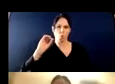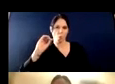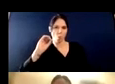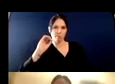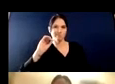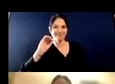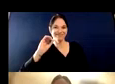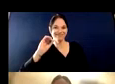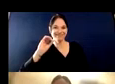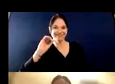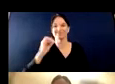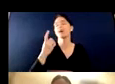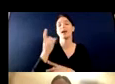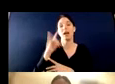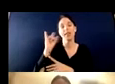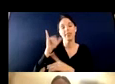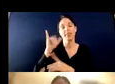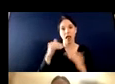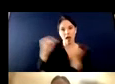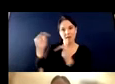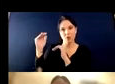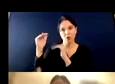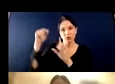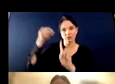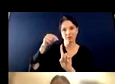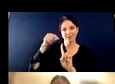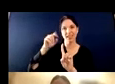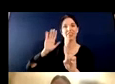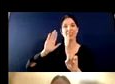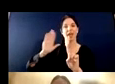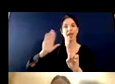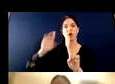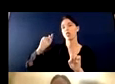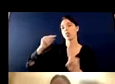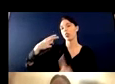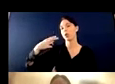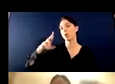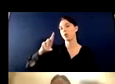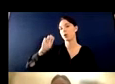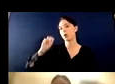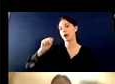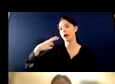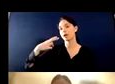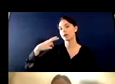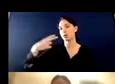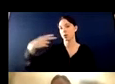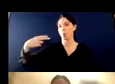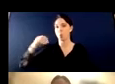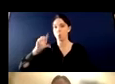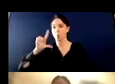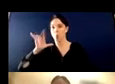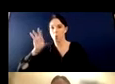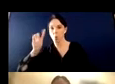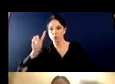And this level is referred to as their threshold or hearing threshold level. You'll hear that word